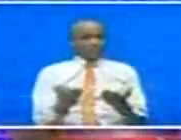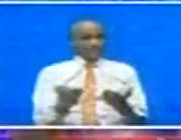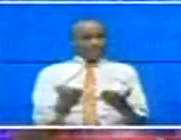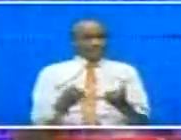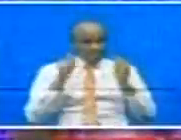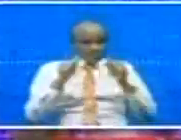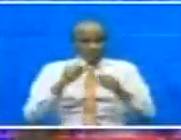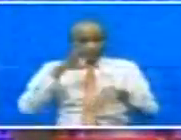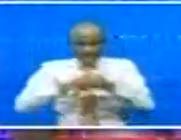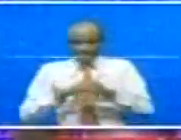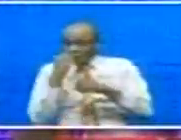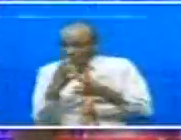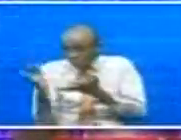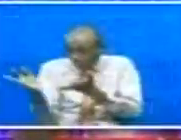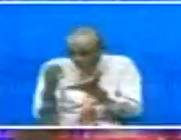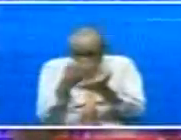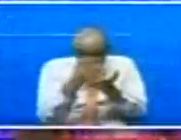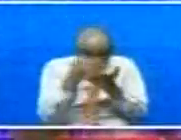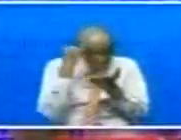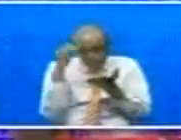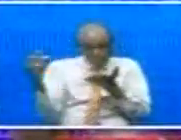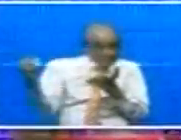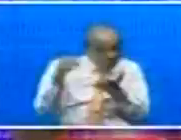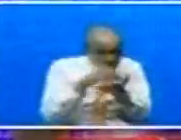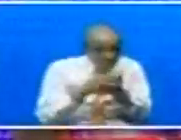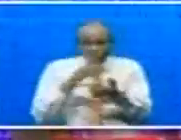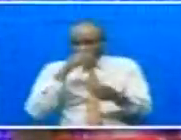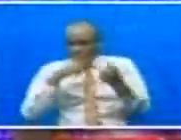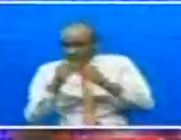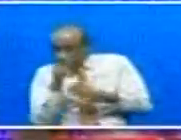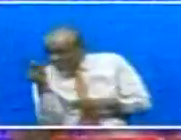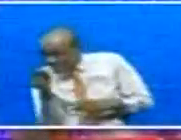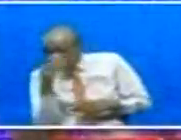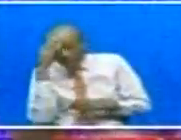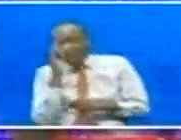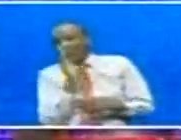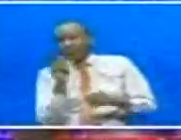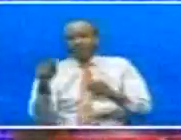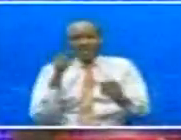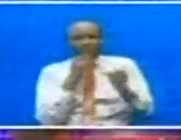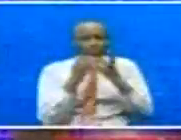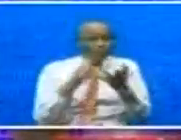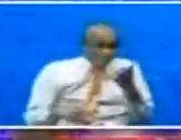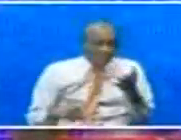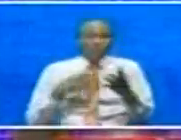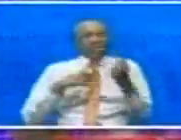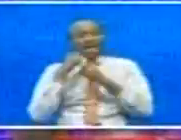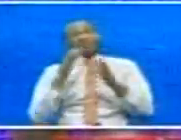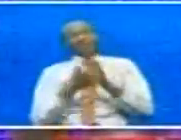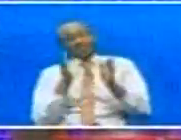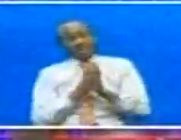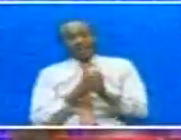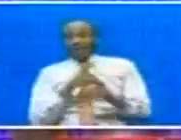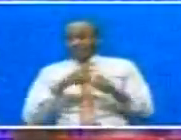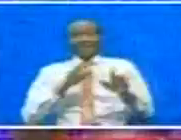gather intelligence, and I'm sure that's being taken care of, act on the intelligence in a timely manner, and then avoid having our